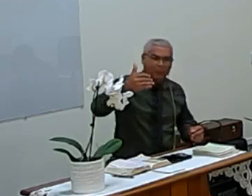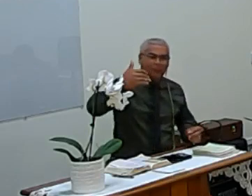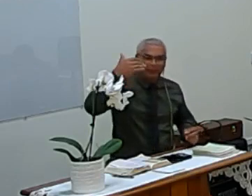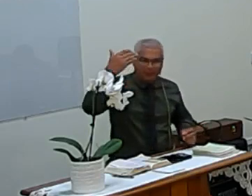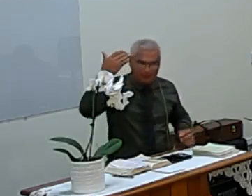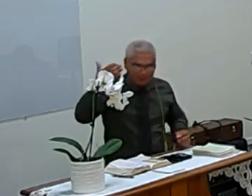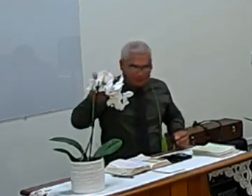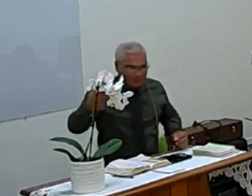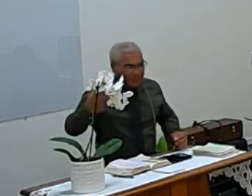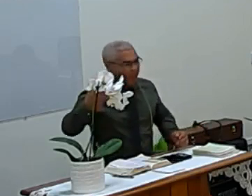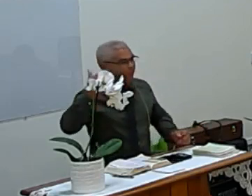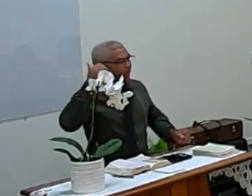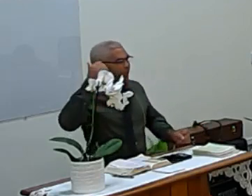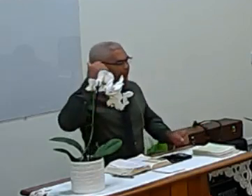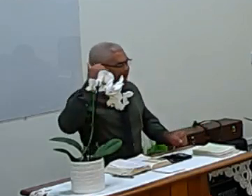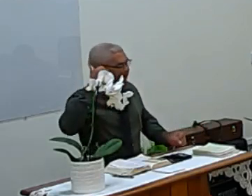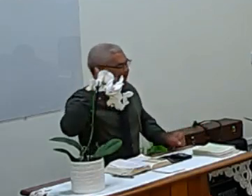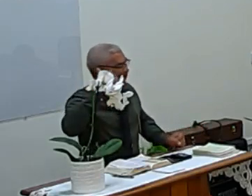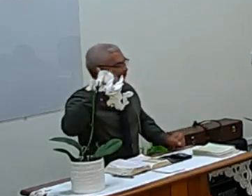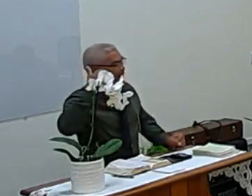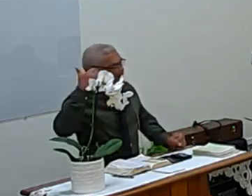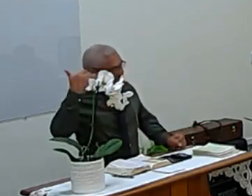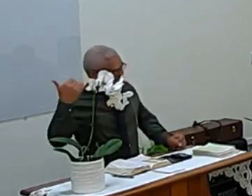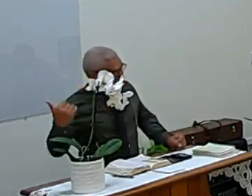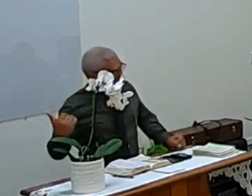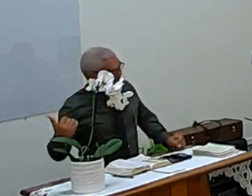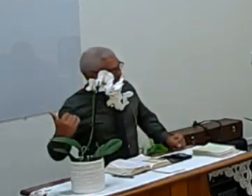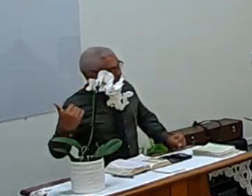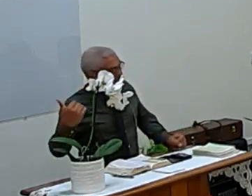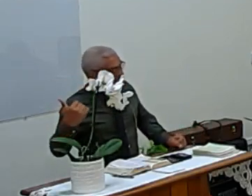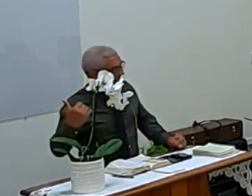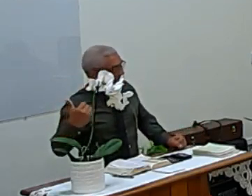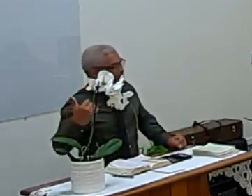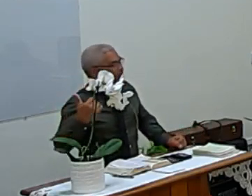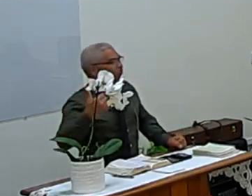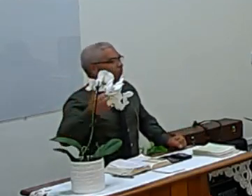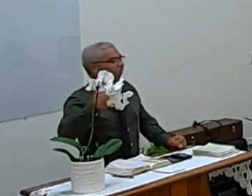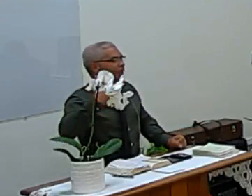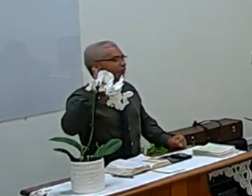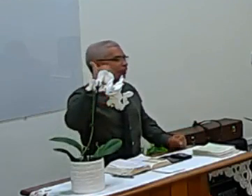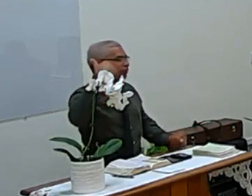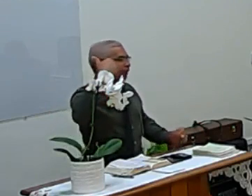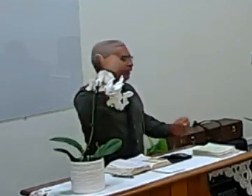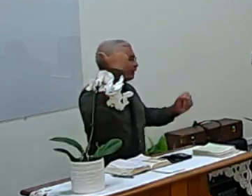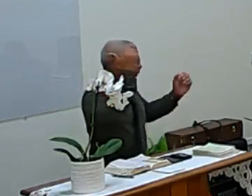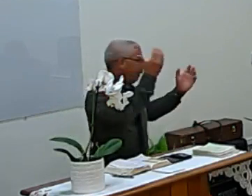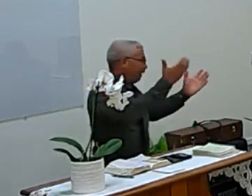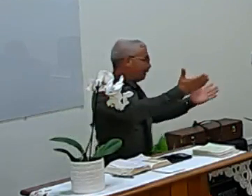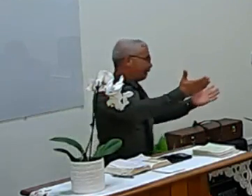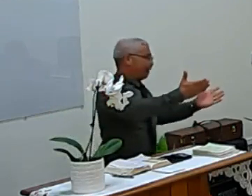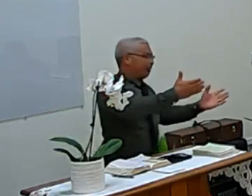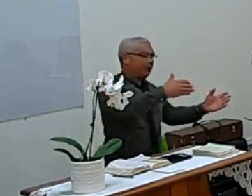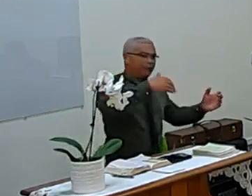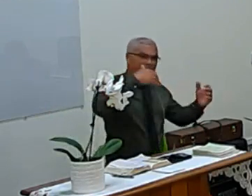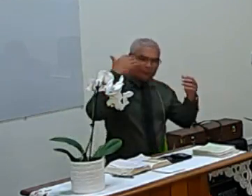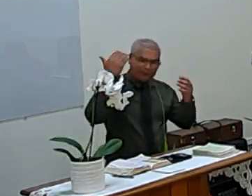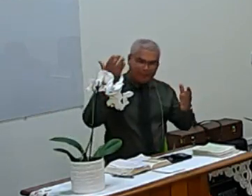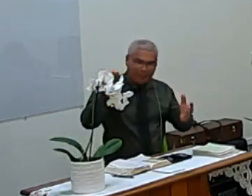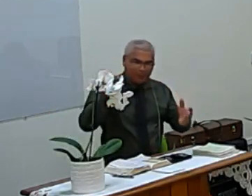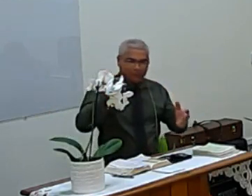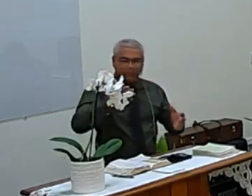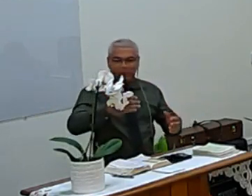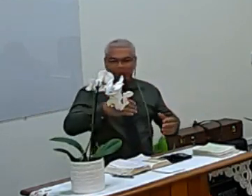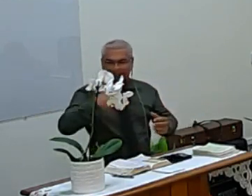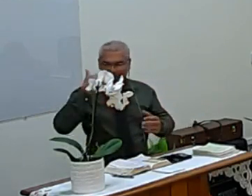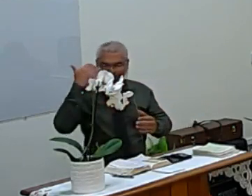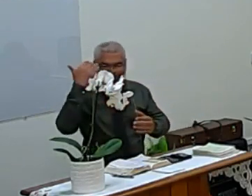always attention to your garments and may never have oil, may be lacking oil on your head. It says